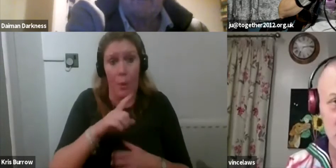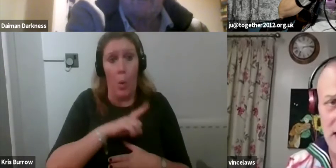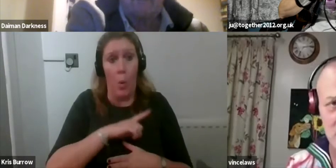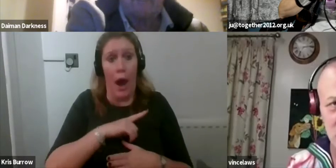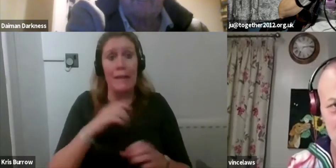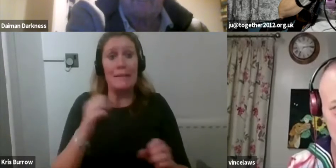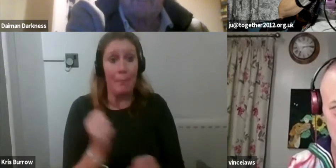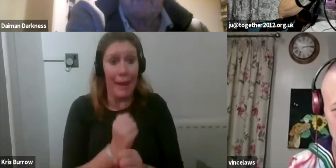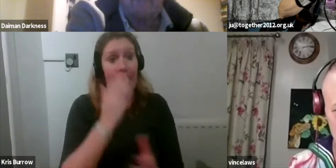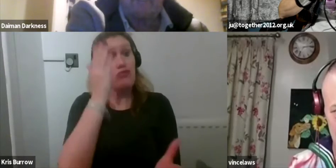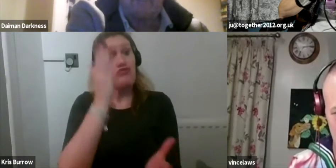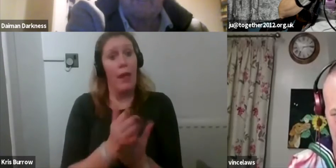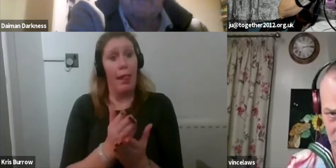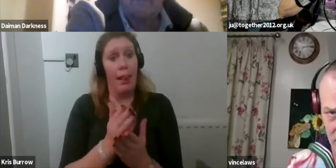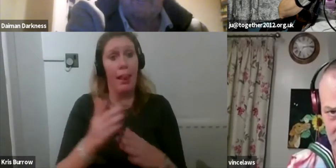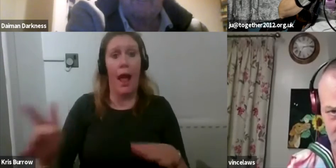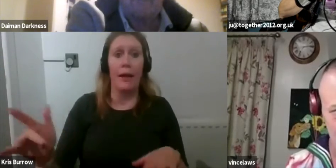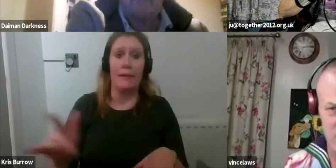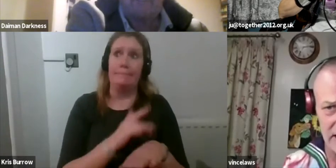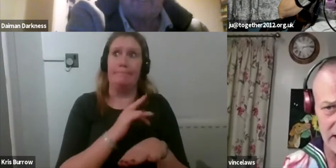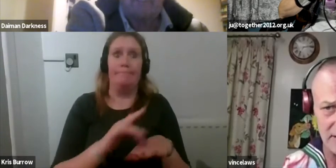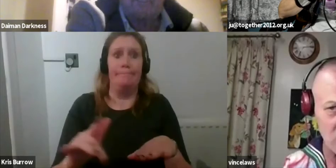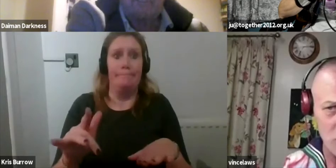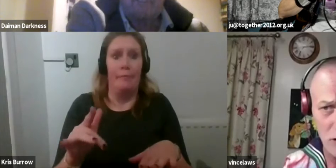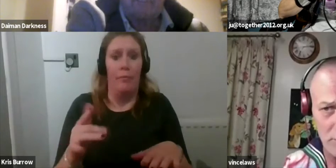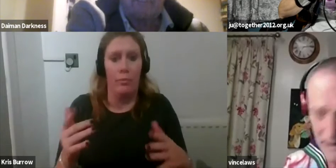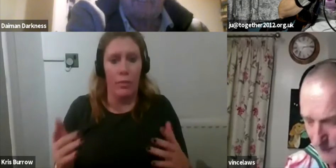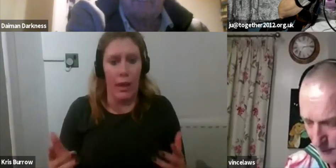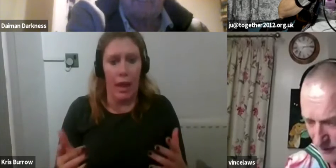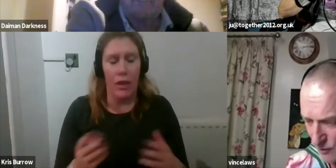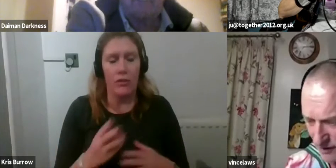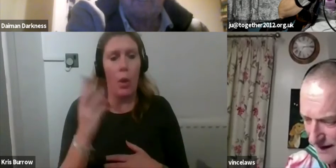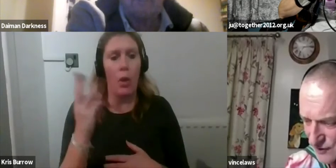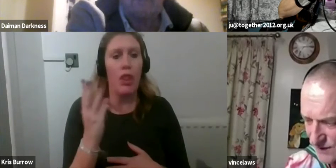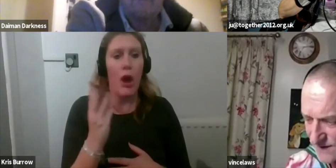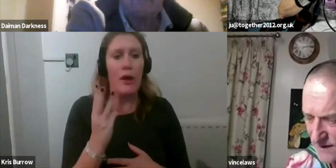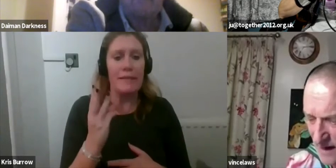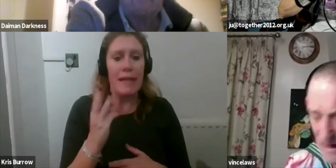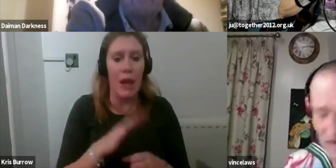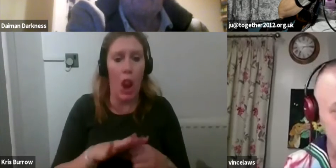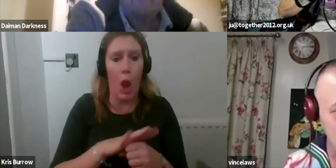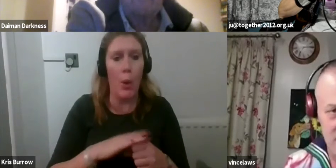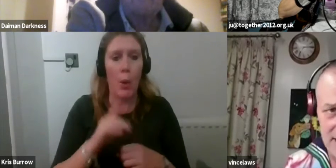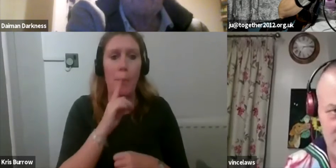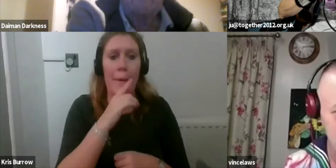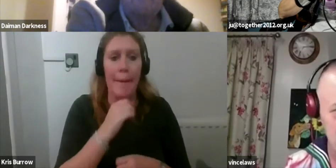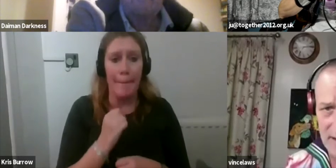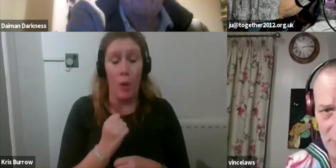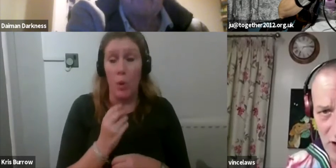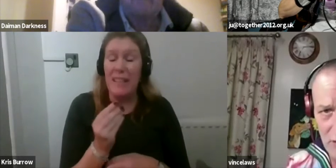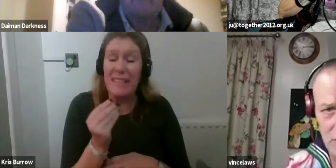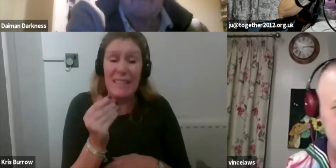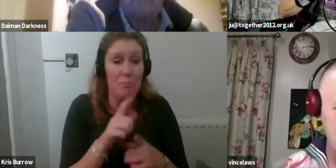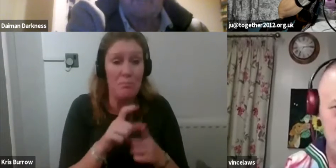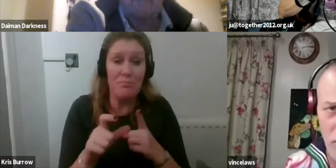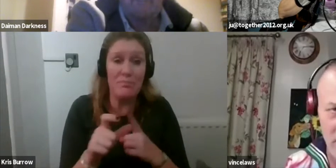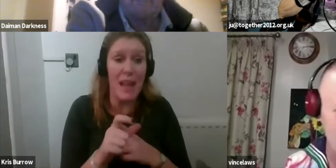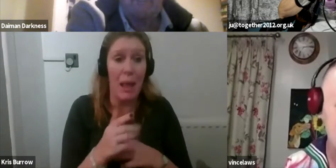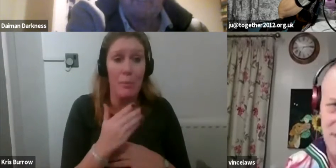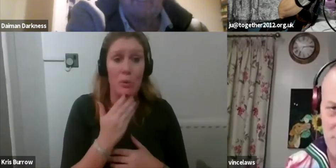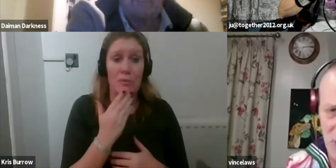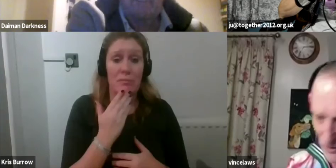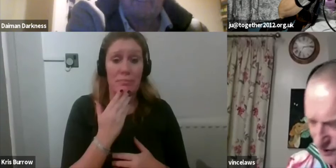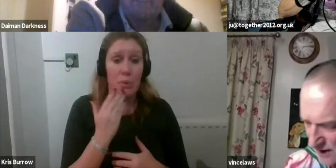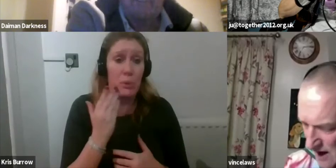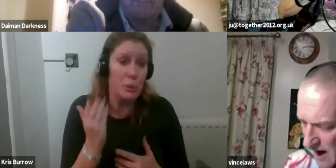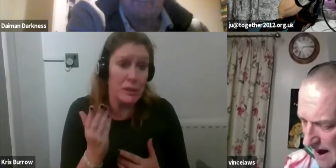on an absolute shoestring budget, 13 local people, local legends, some disabled, some not, some queer,